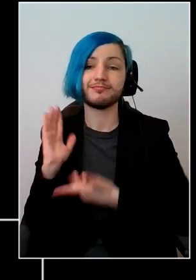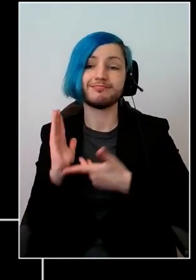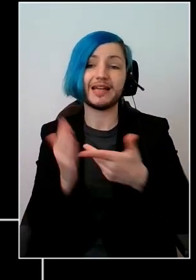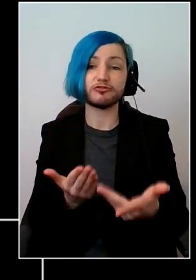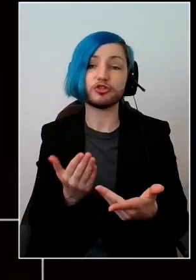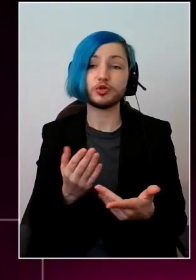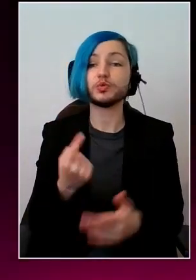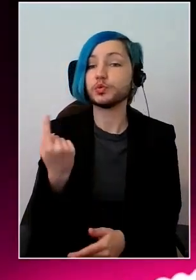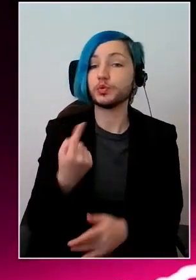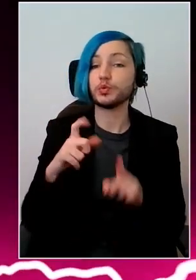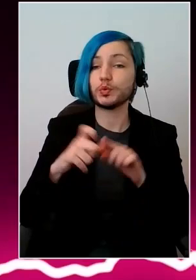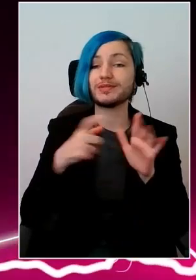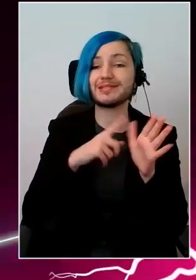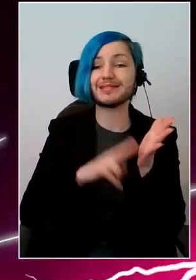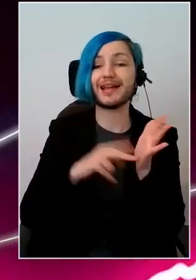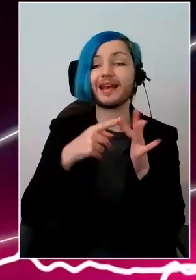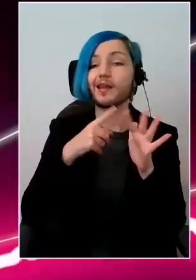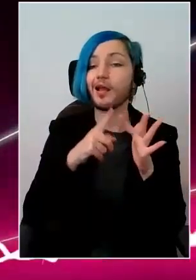Harrison.